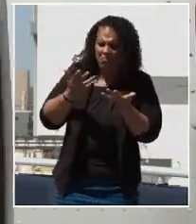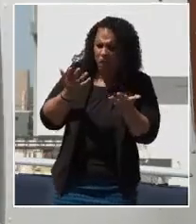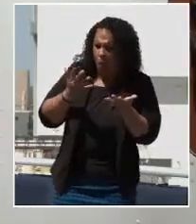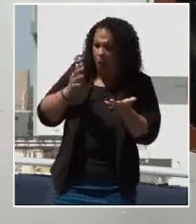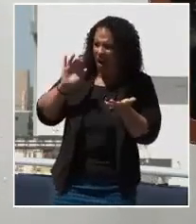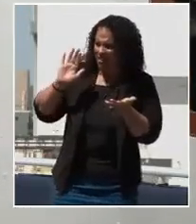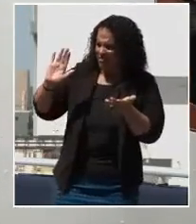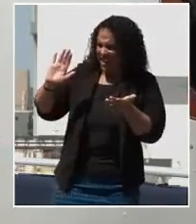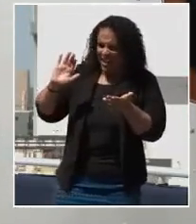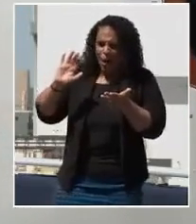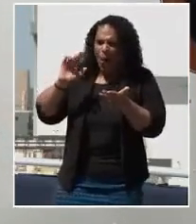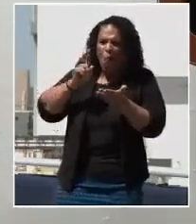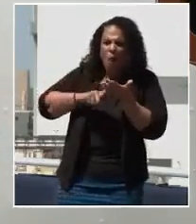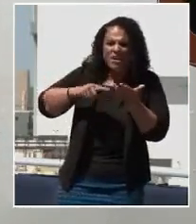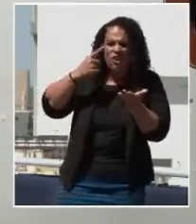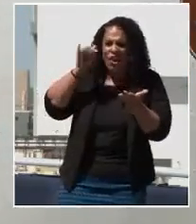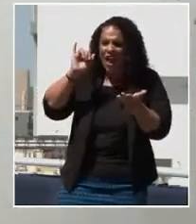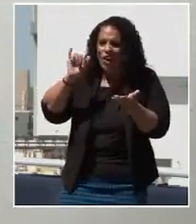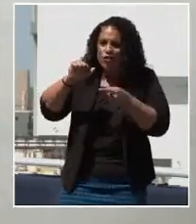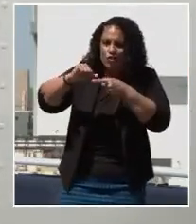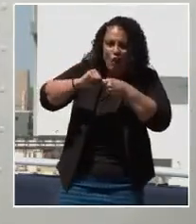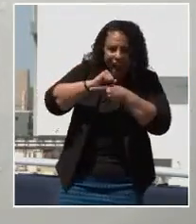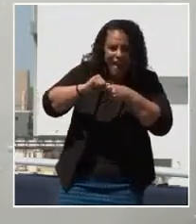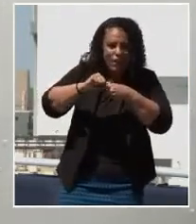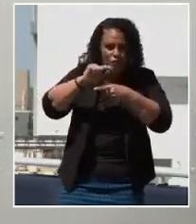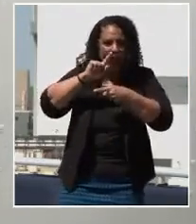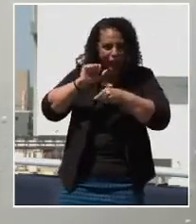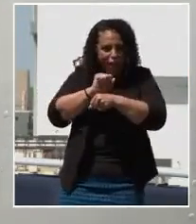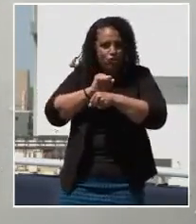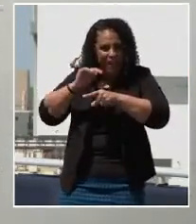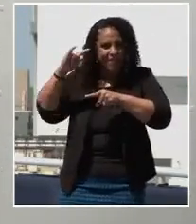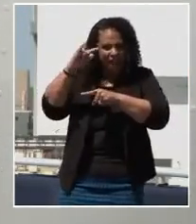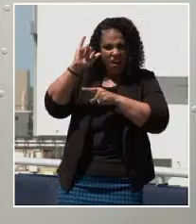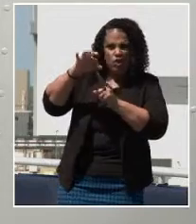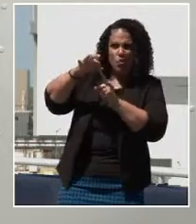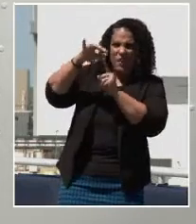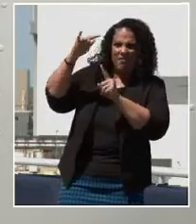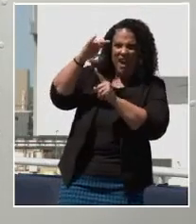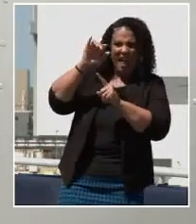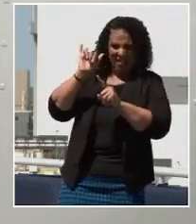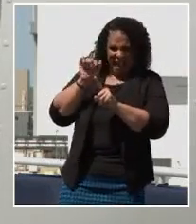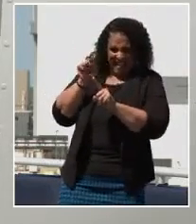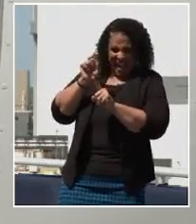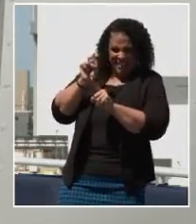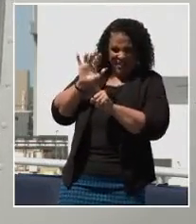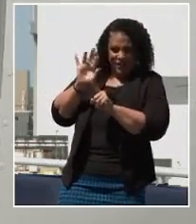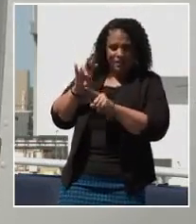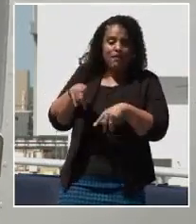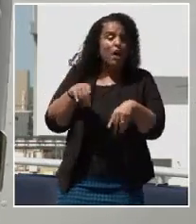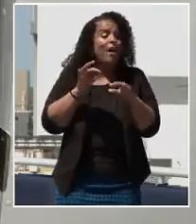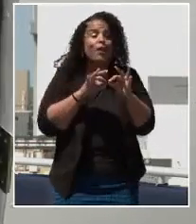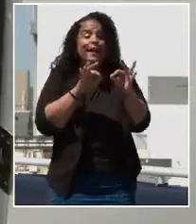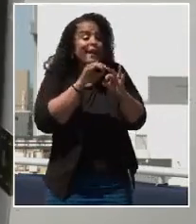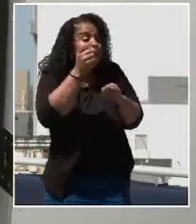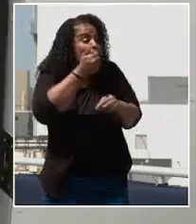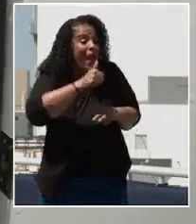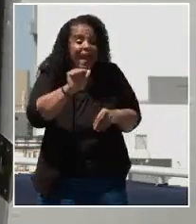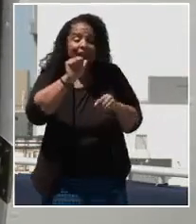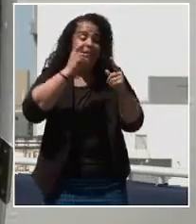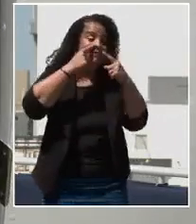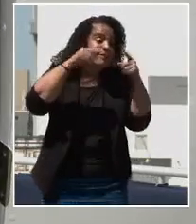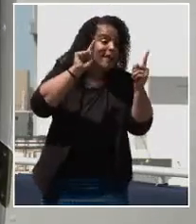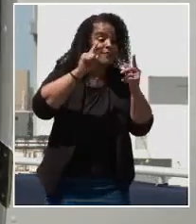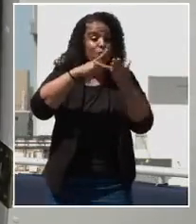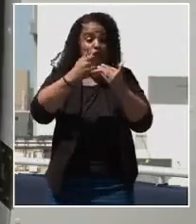what is it training what is it like training to fly a unique aircraft like the x57 the key to any successful uh